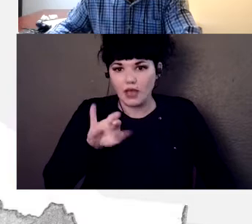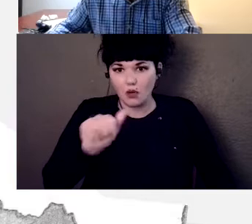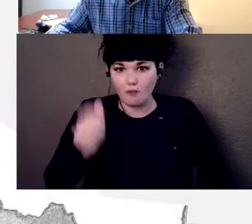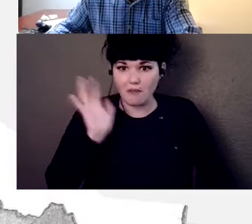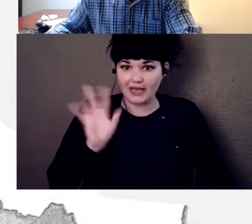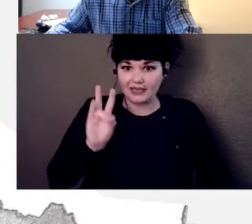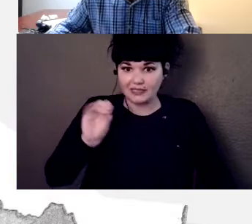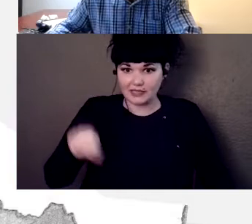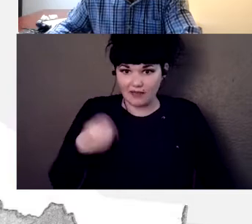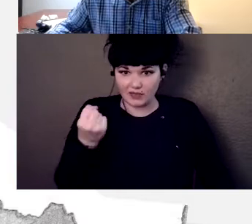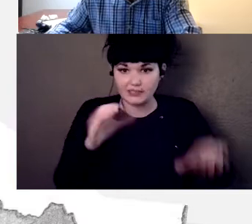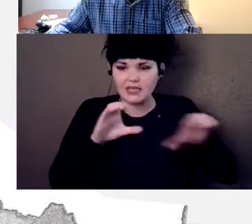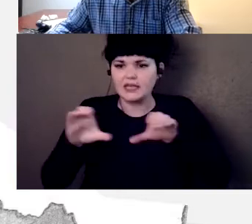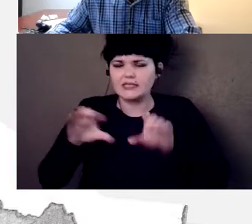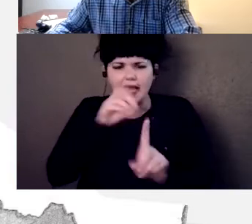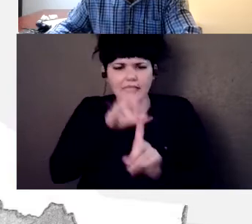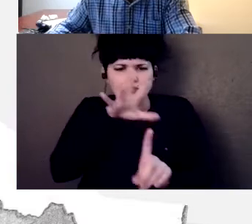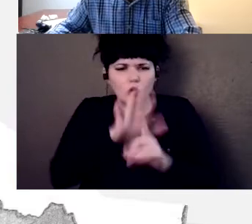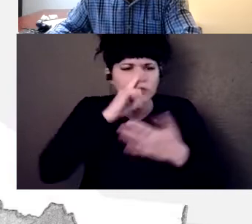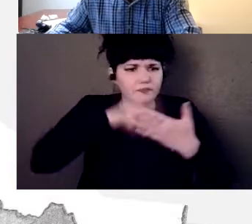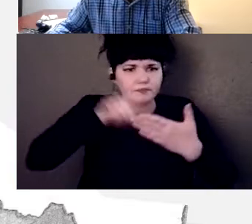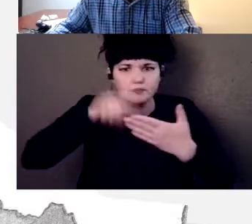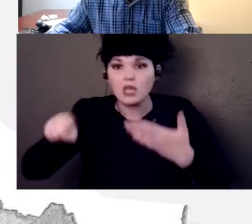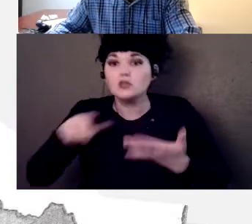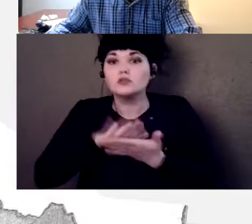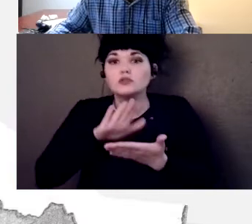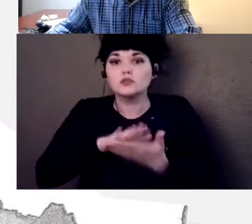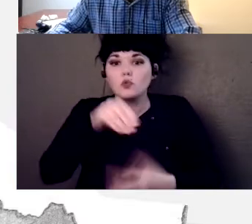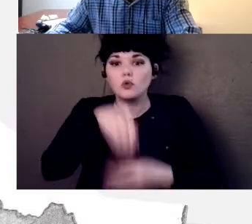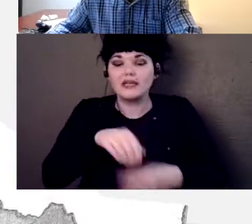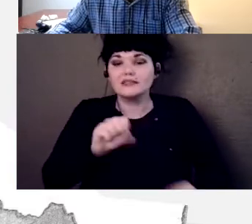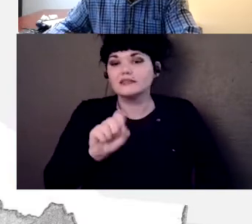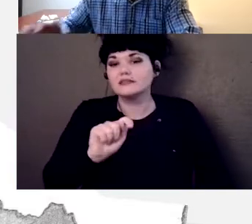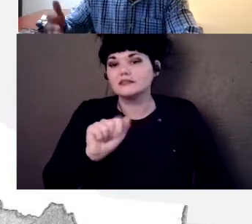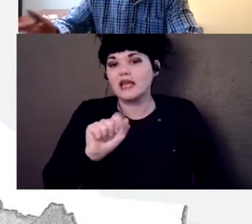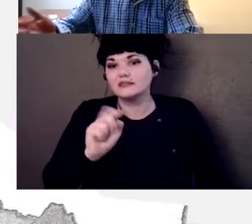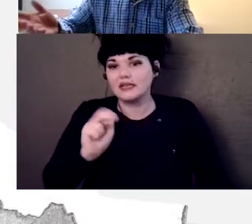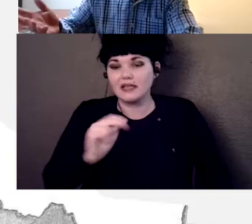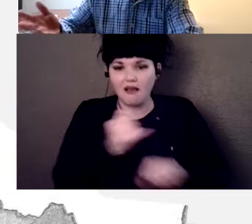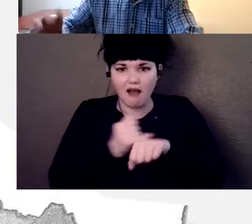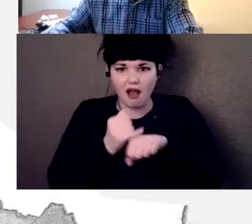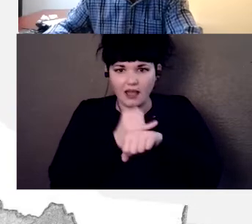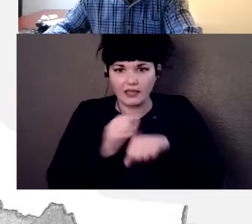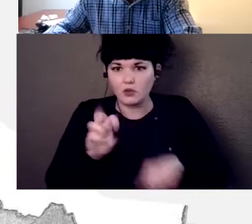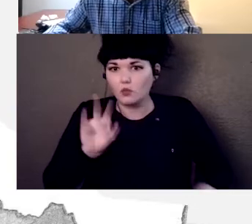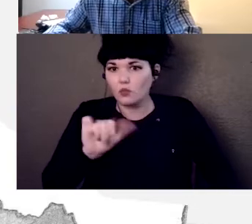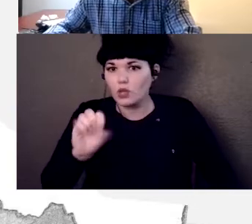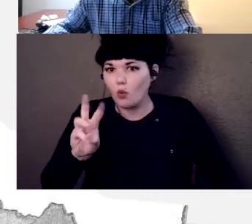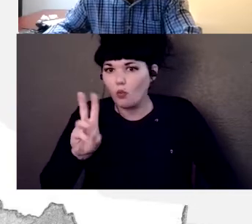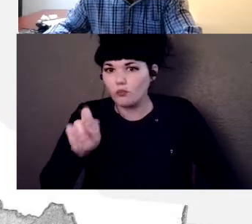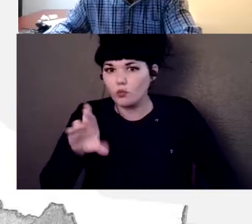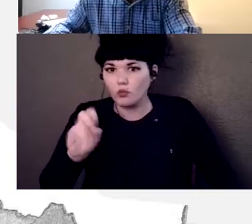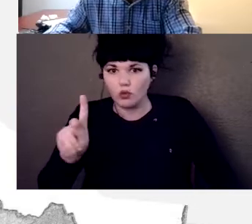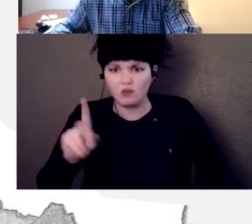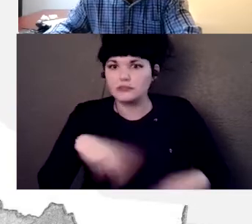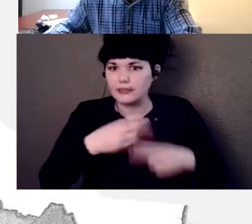on Willowbrook, which was a school in Staten Island. And really, if you all know Geraldo Rivera, you know